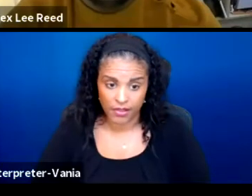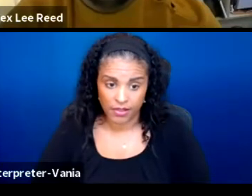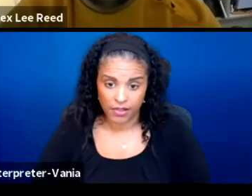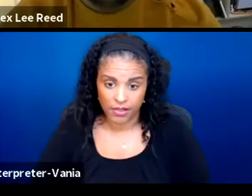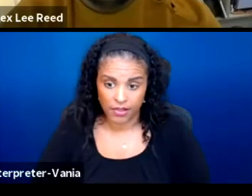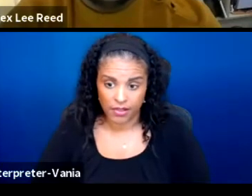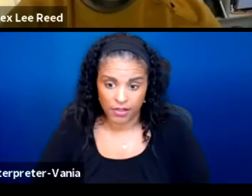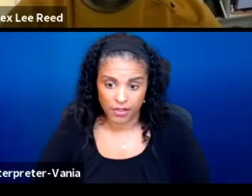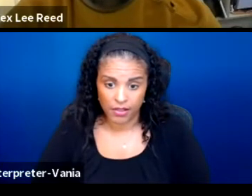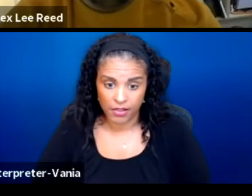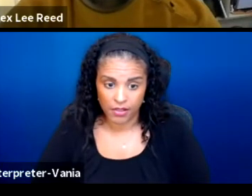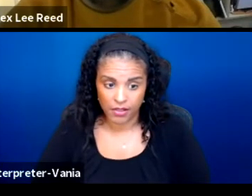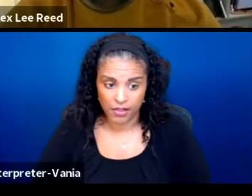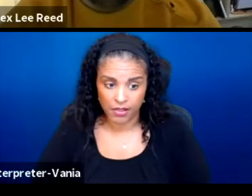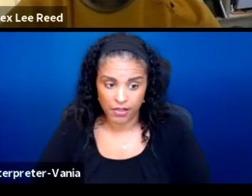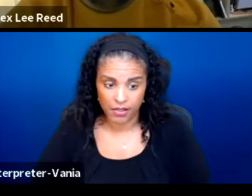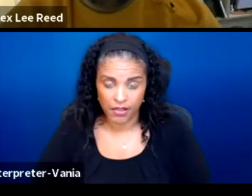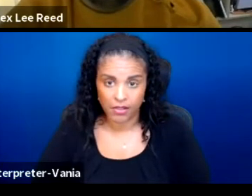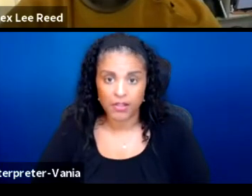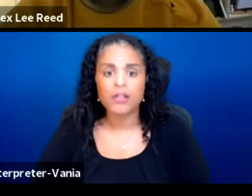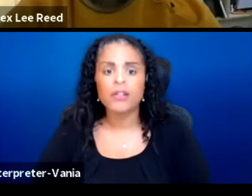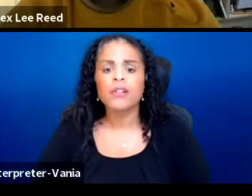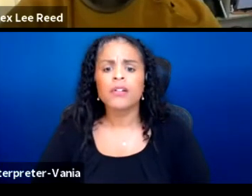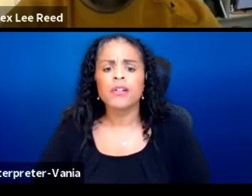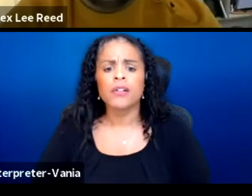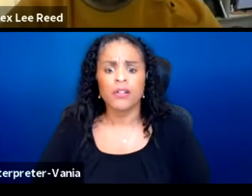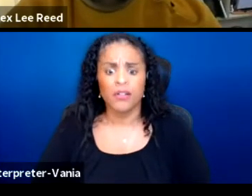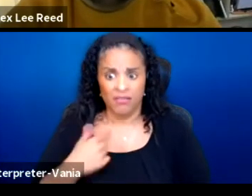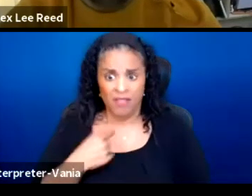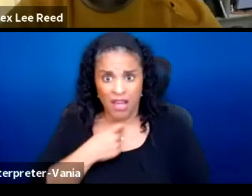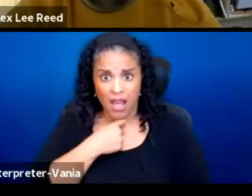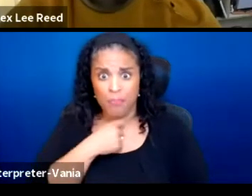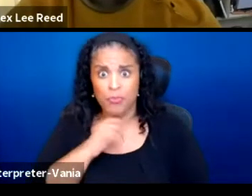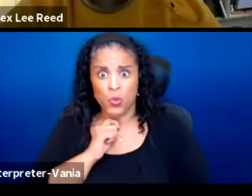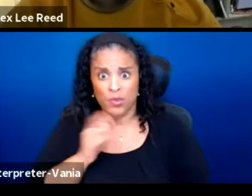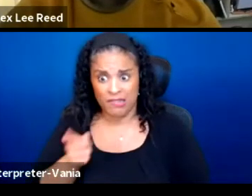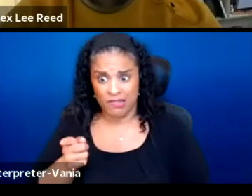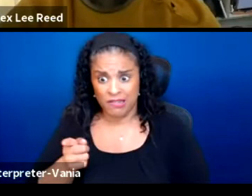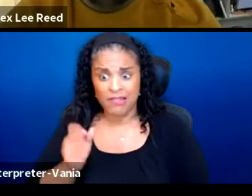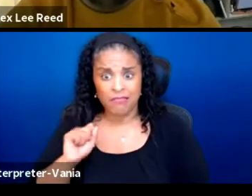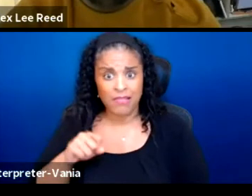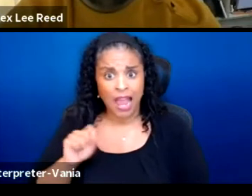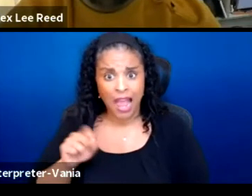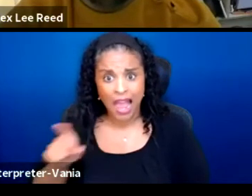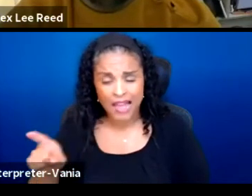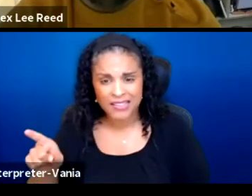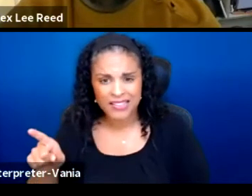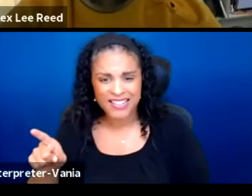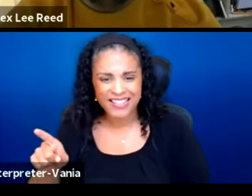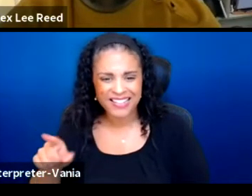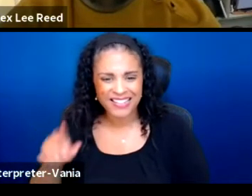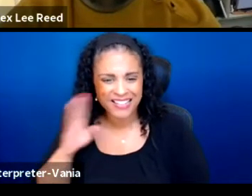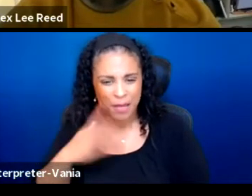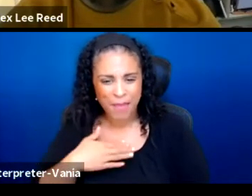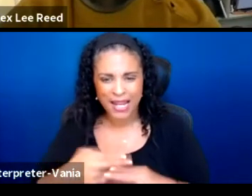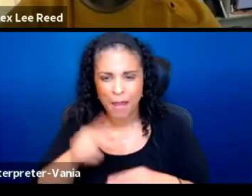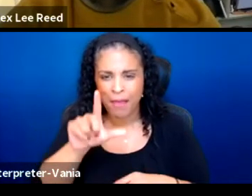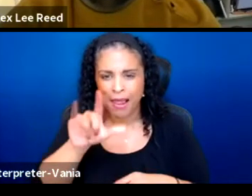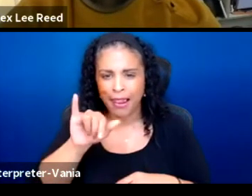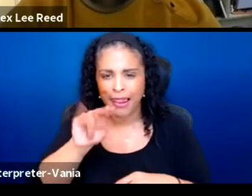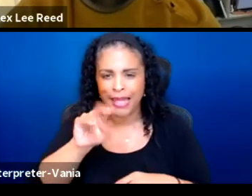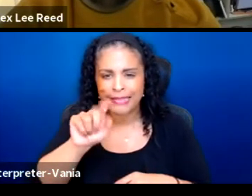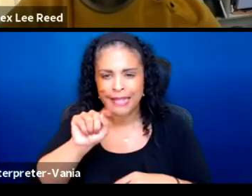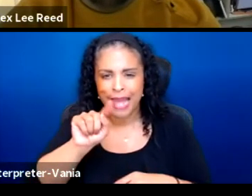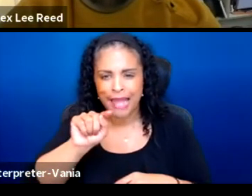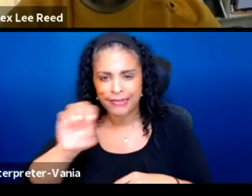okay. Am I unmuted? Yes. Lynette. My name is Lynette.